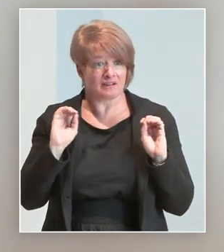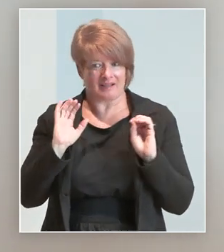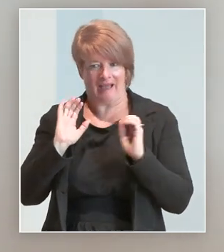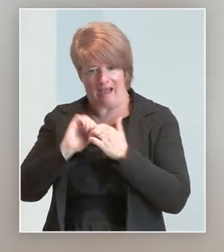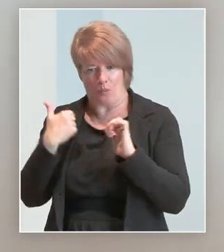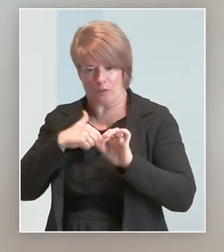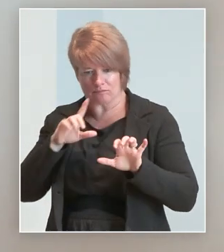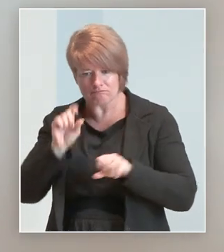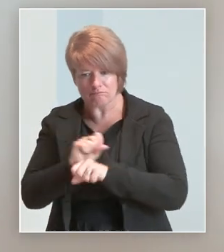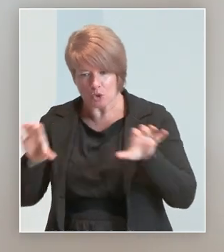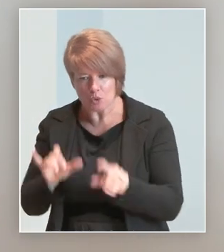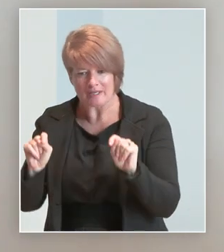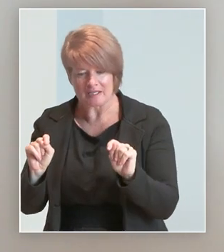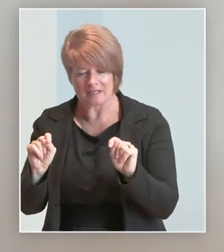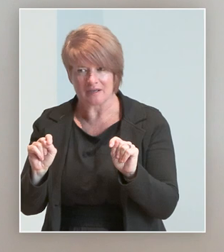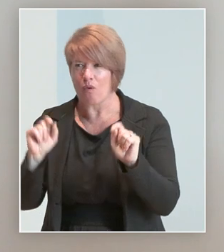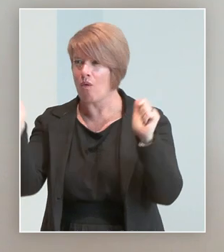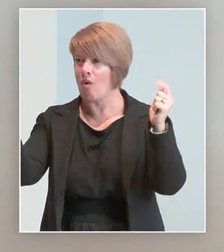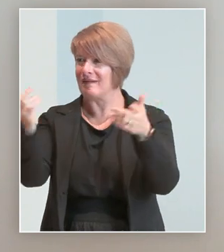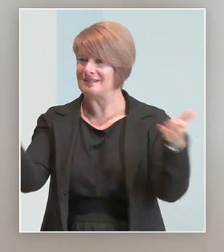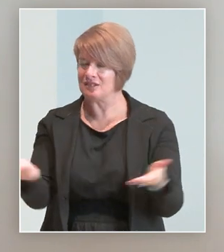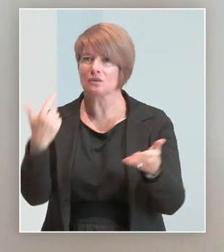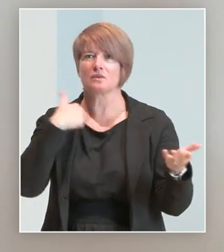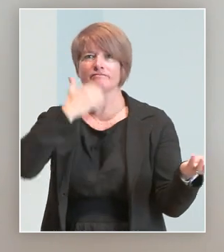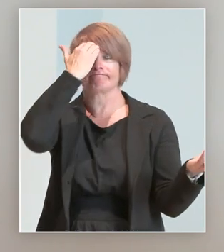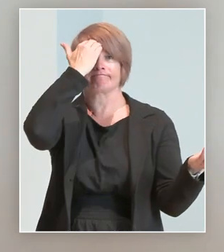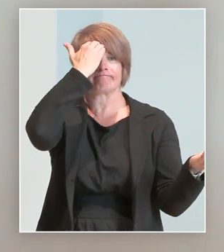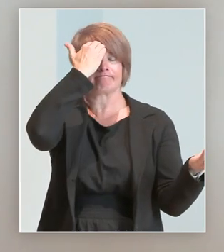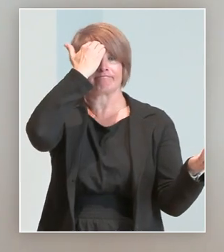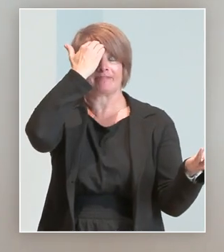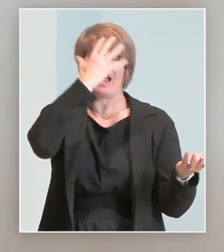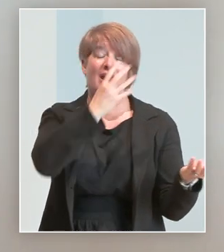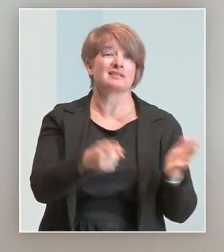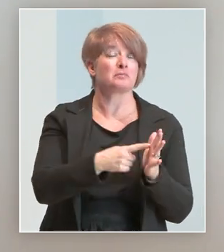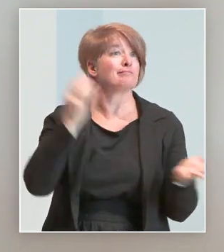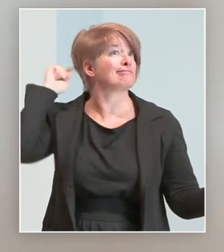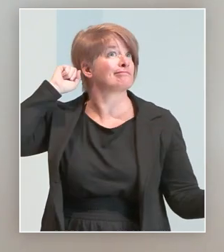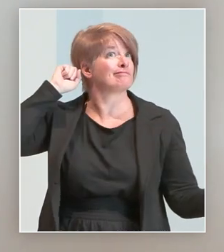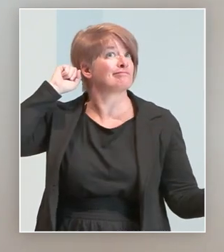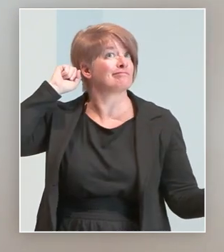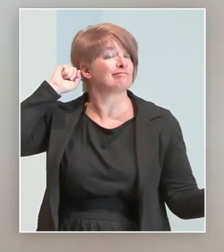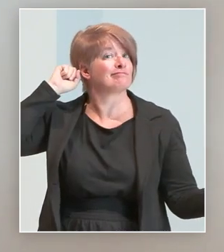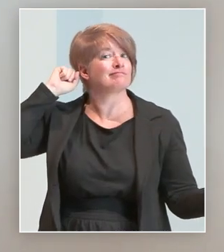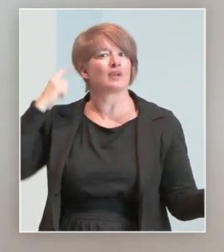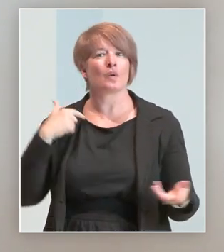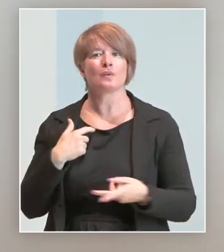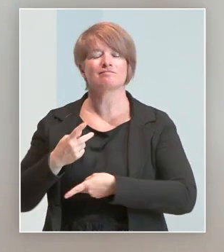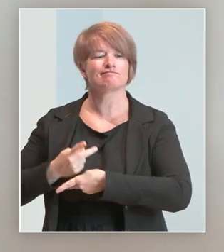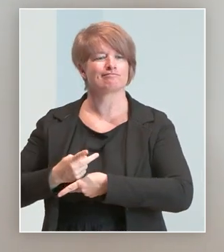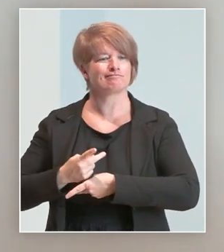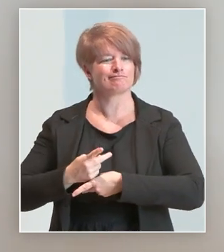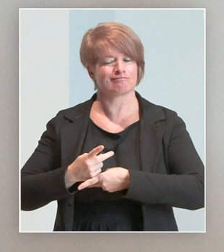the doing, all of us in this room are consciously and unconsciously tending to the